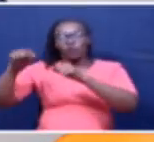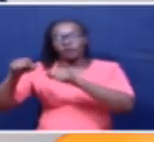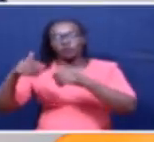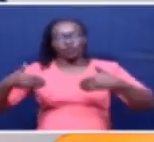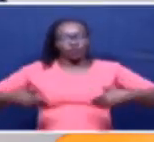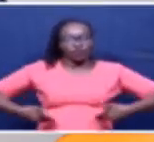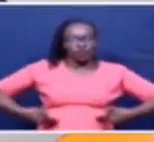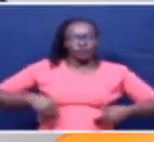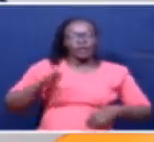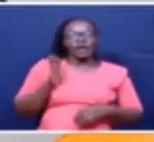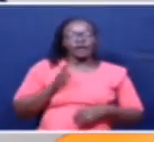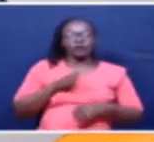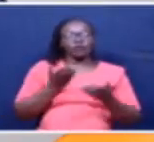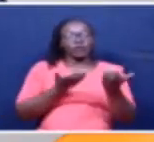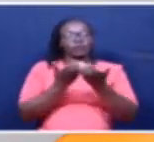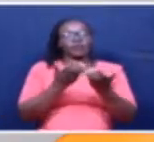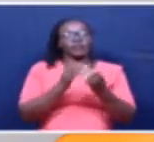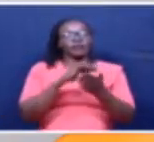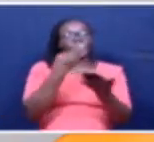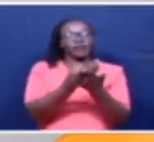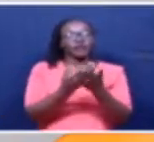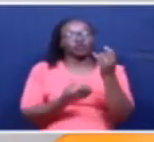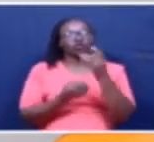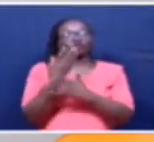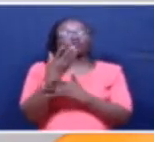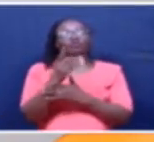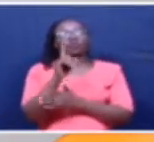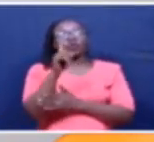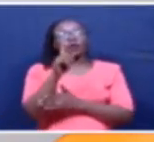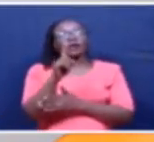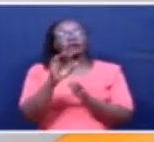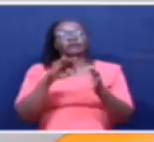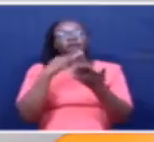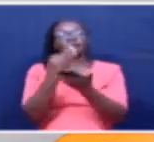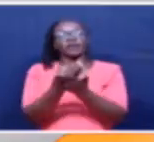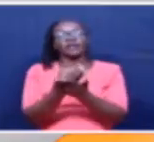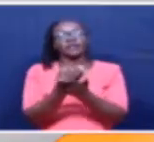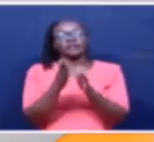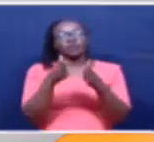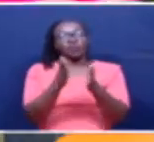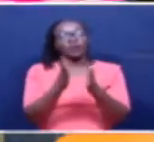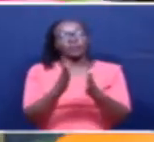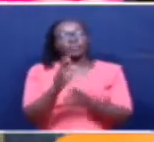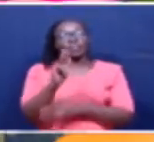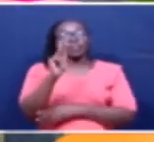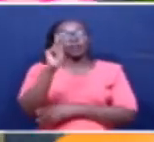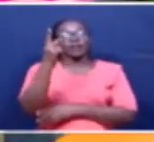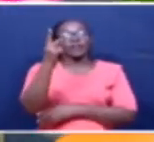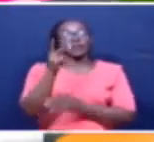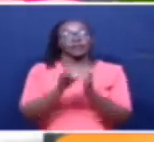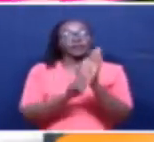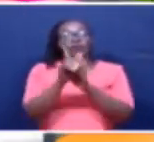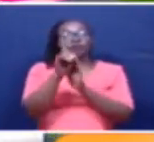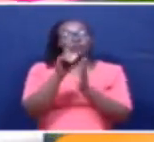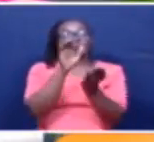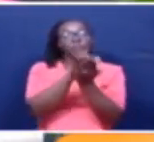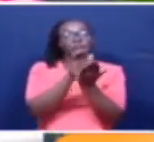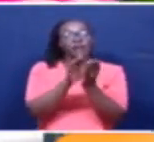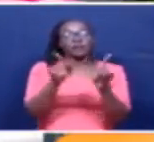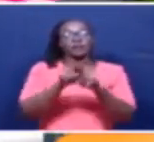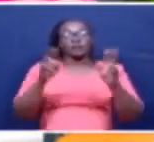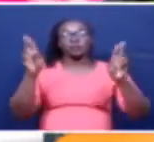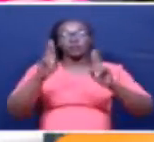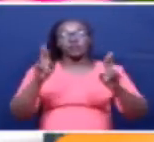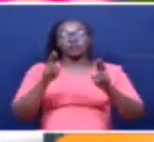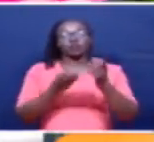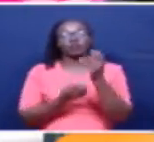Women Enterprise Funds to create a well-funded financing arm. The Kenya Development Bank is also set to be